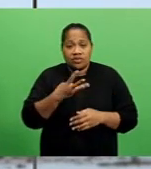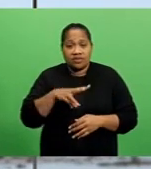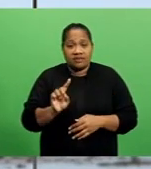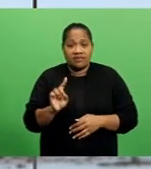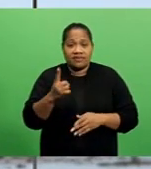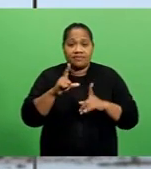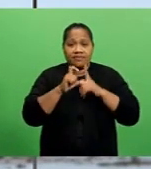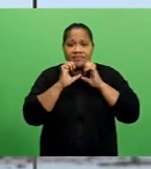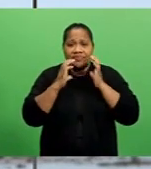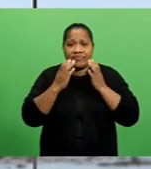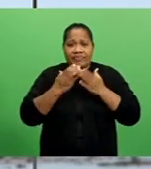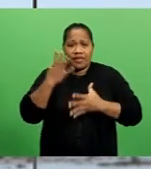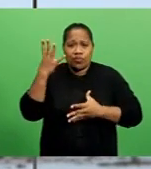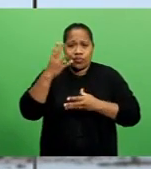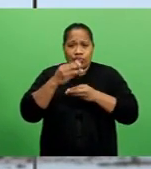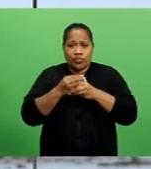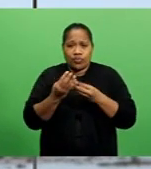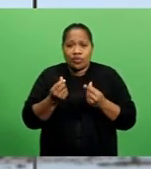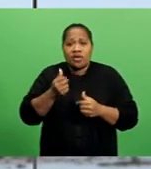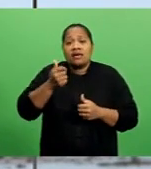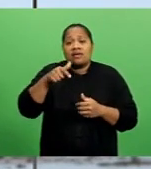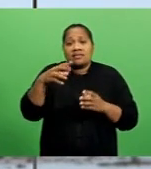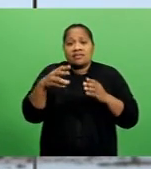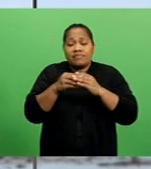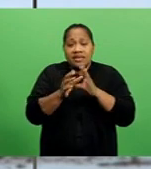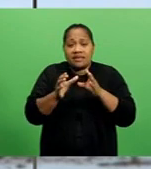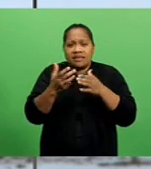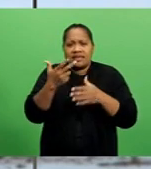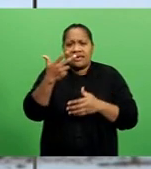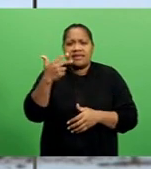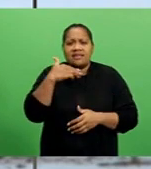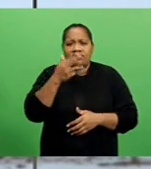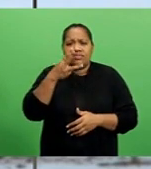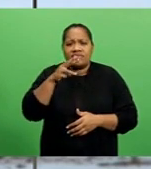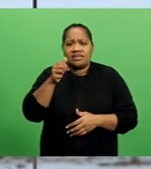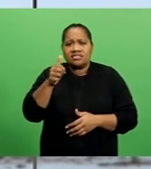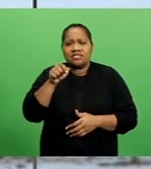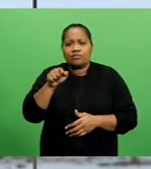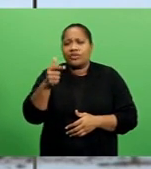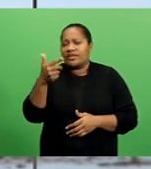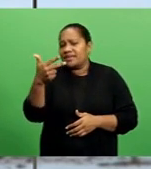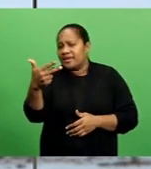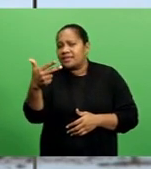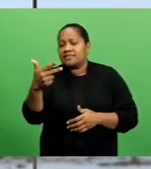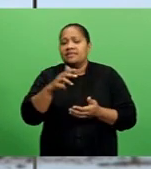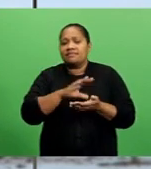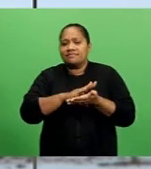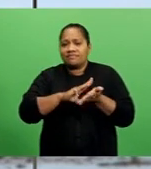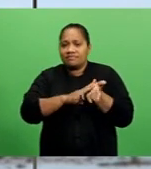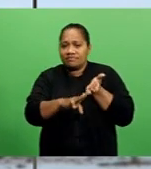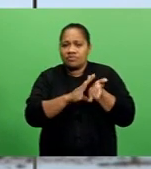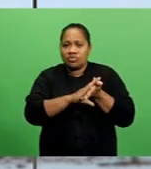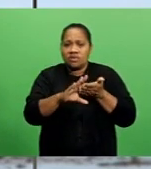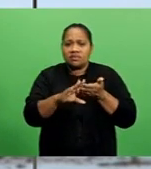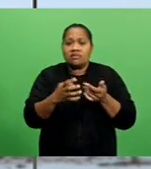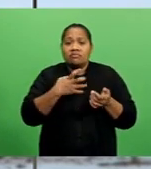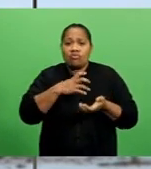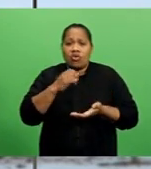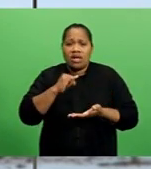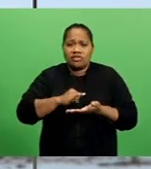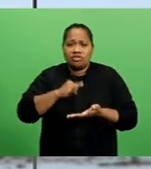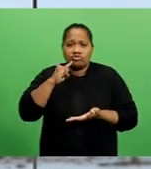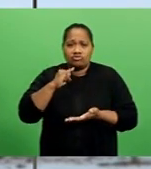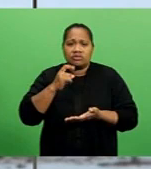total liquidity in the banking sector stood at $836.8 million. Furthermore, the interest rates have trended lower